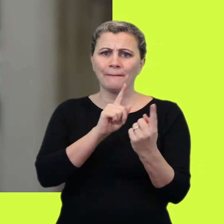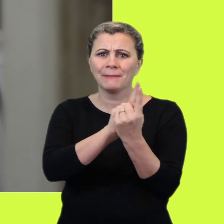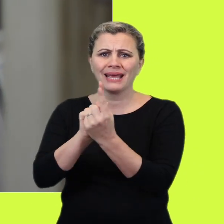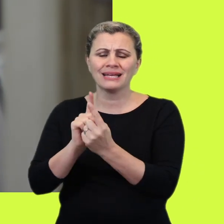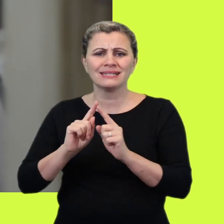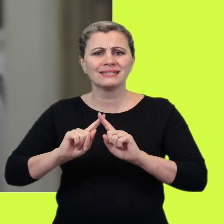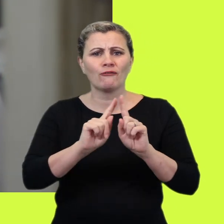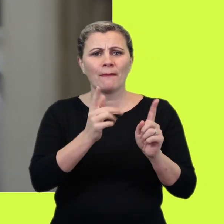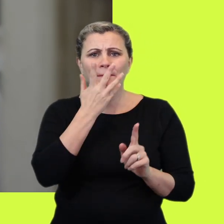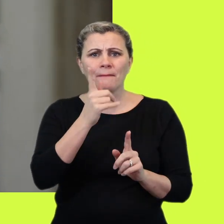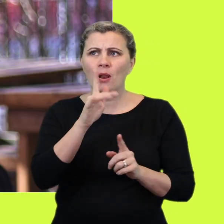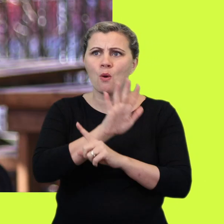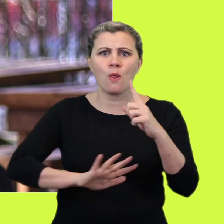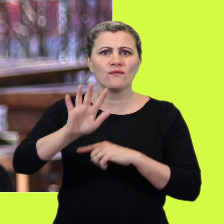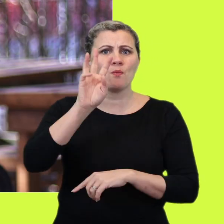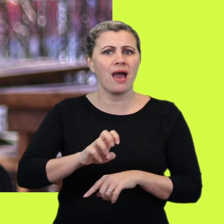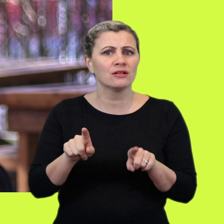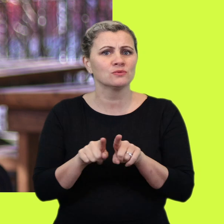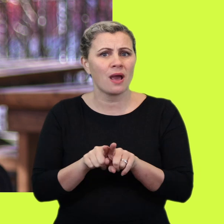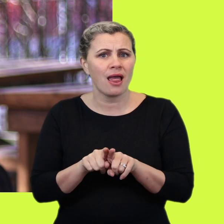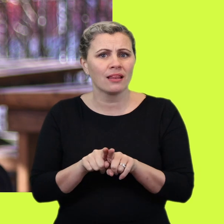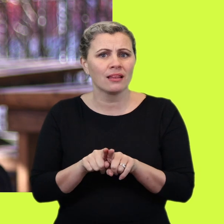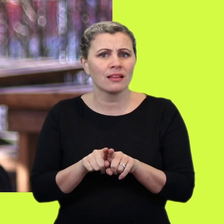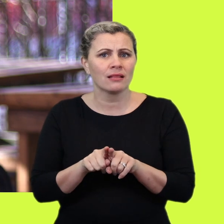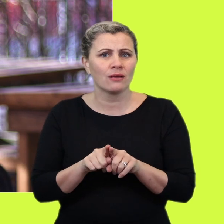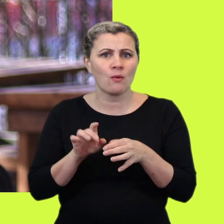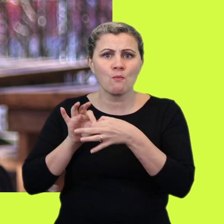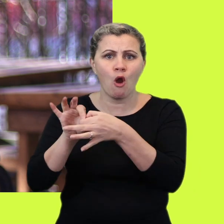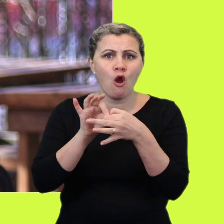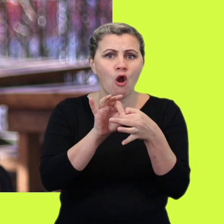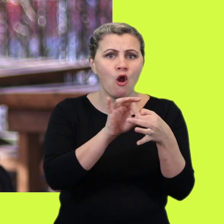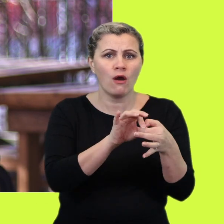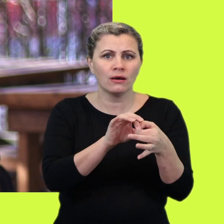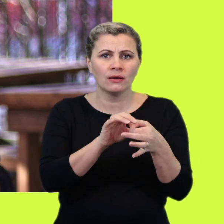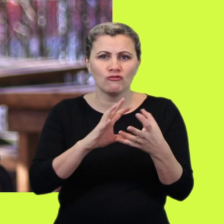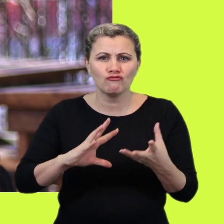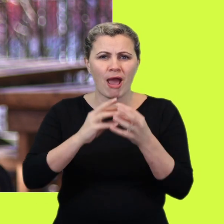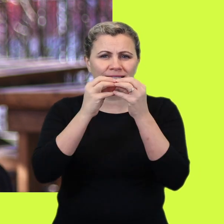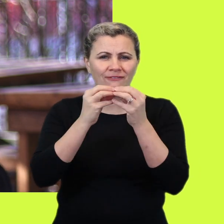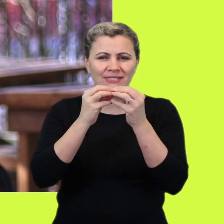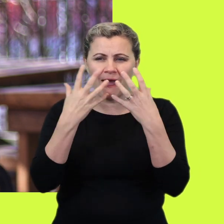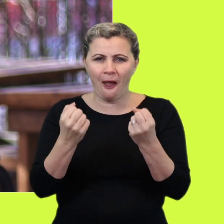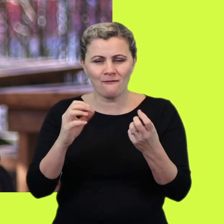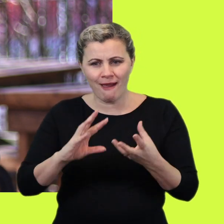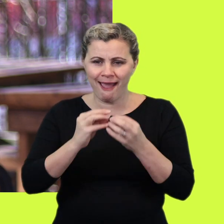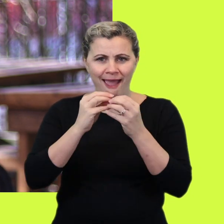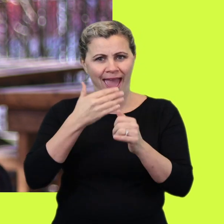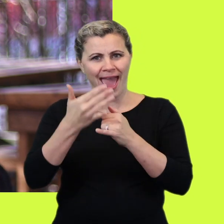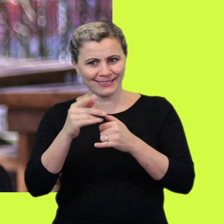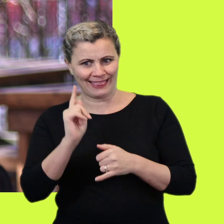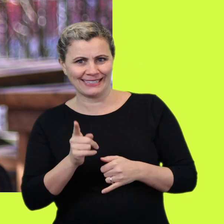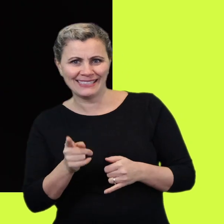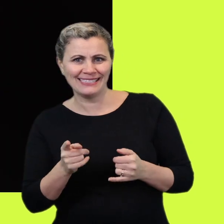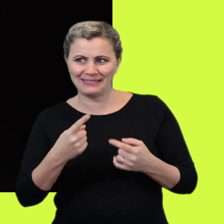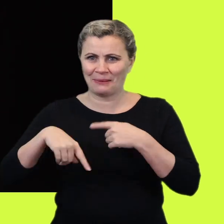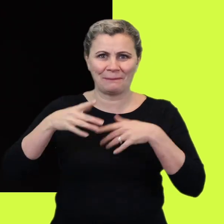cyfle I ddod I nabod bobl eraill dros Gymru I weithio a chydweithio efo pobl eraill o Gymru I greu rhywbeth creadigol yn y